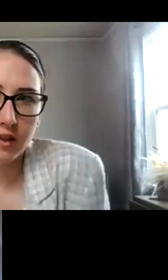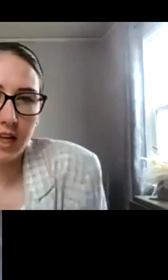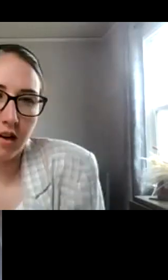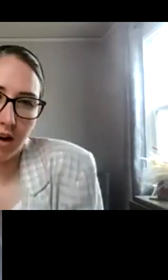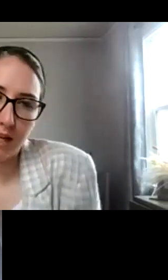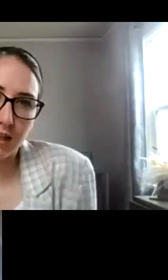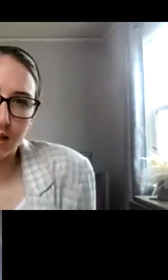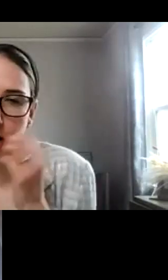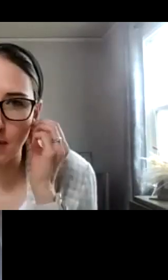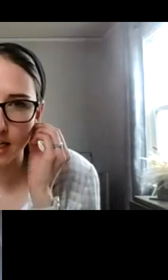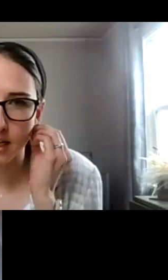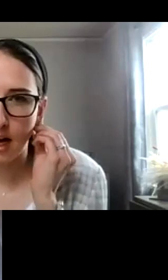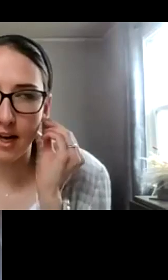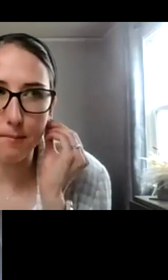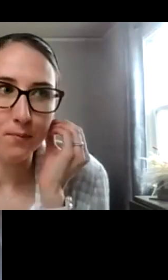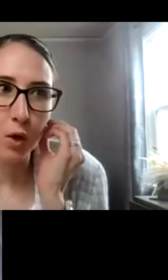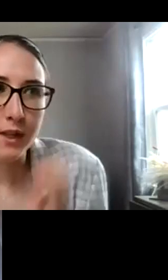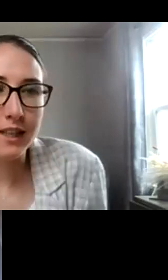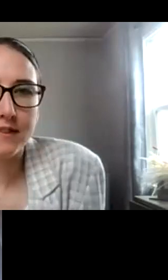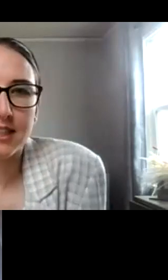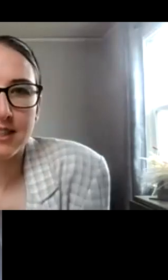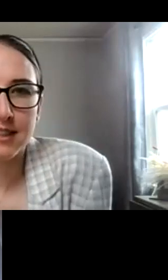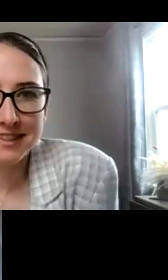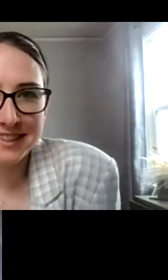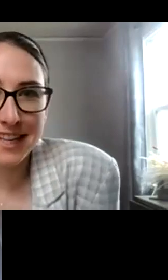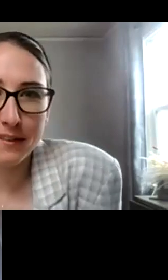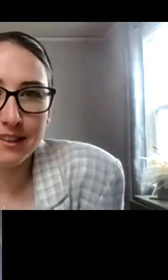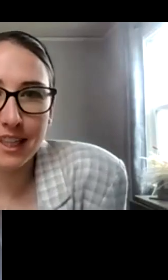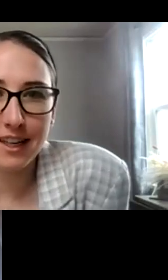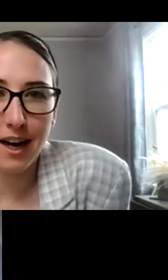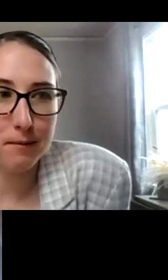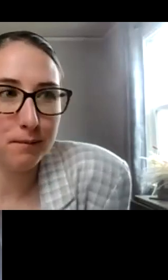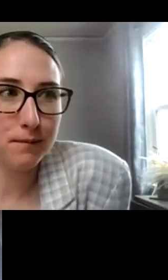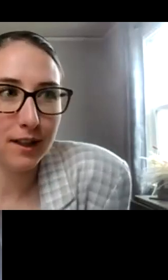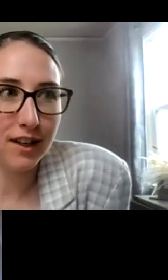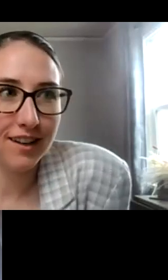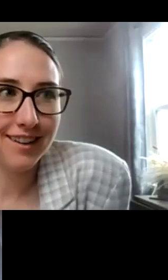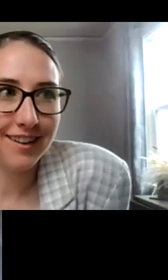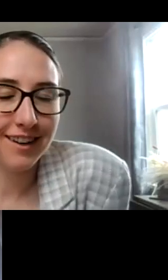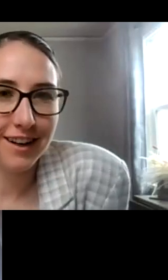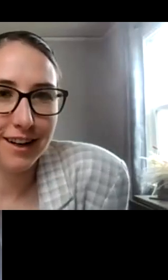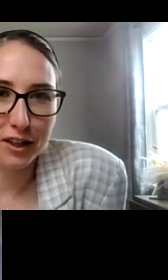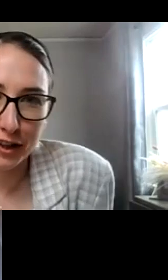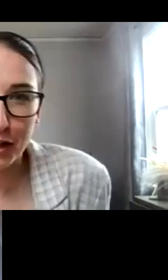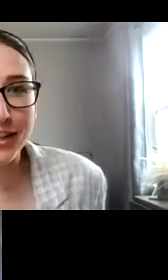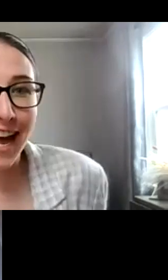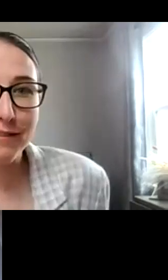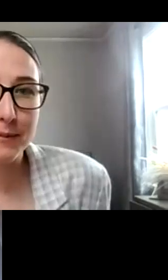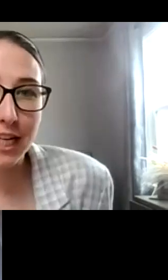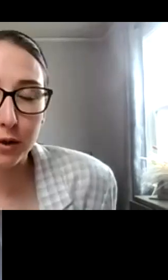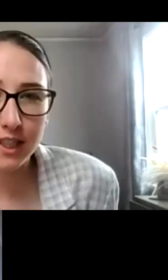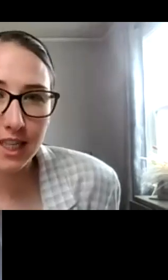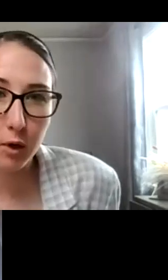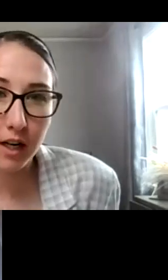Thank you for that comment, Megan. We've definitely heard that